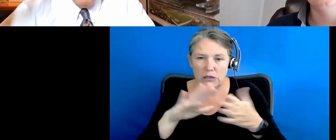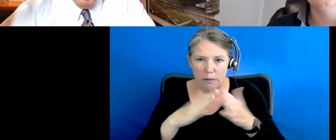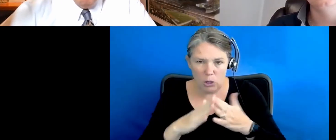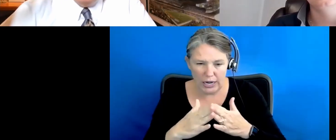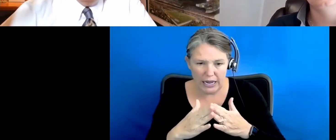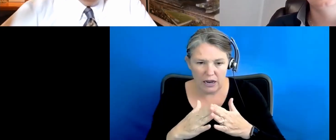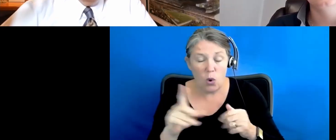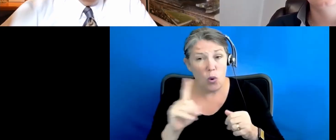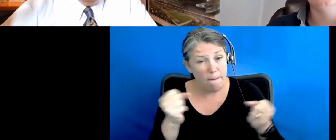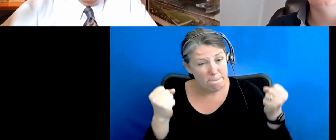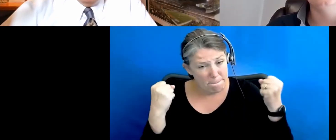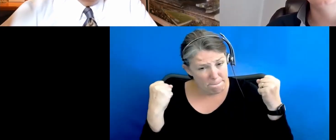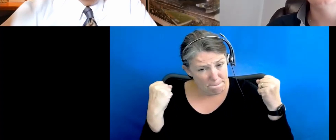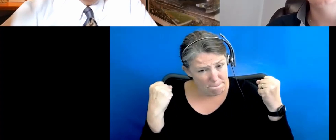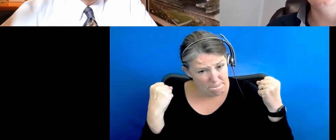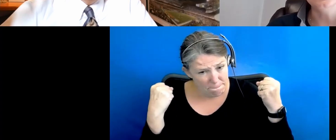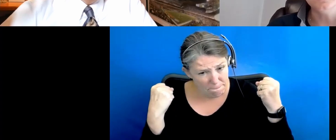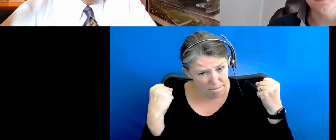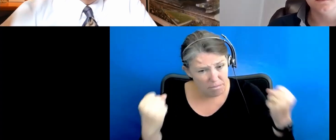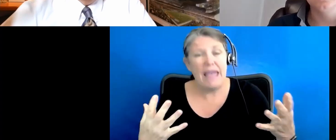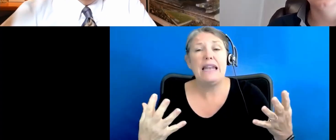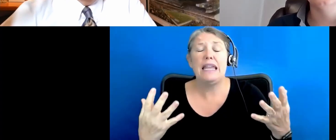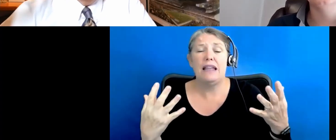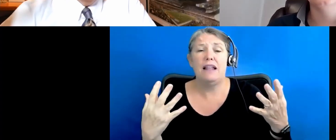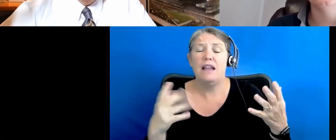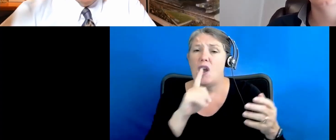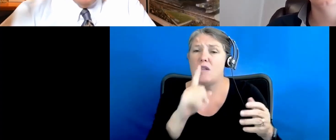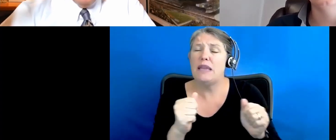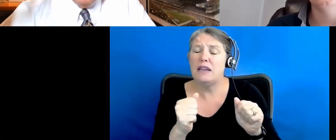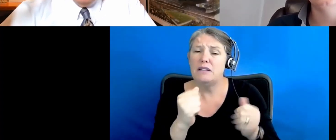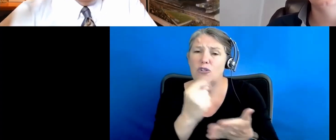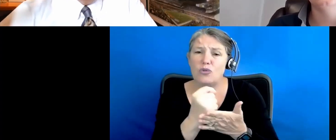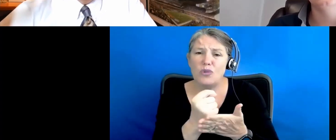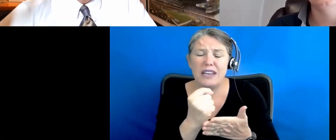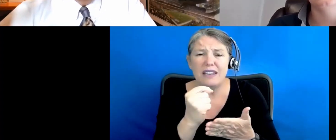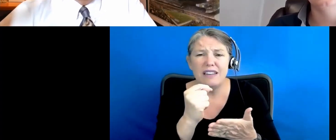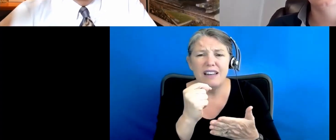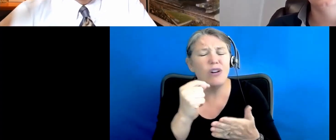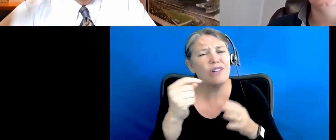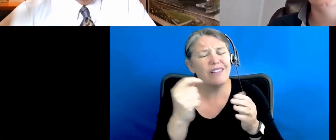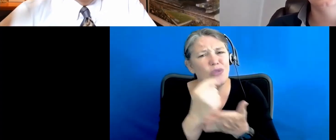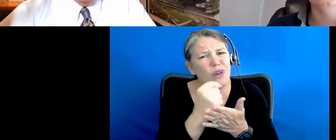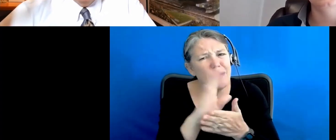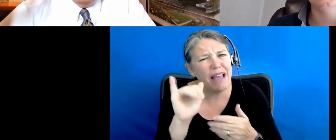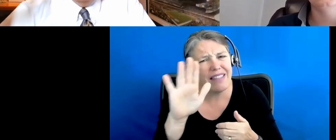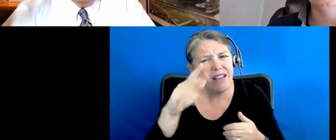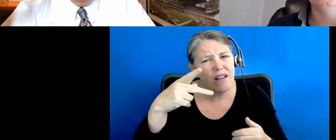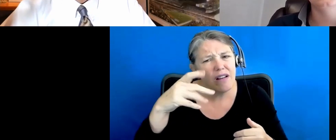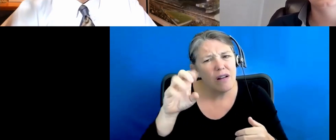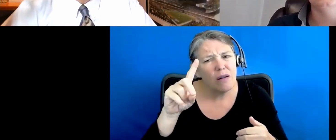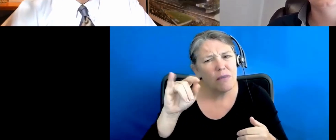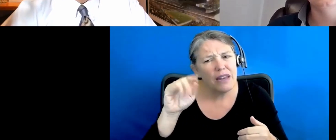where many are continuing to be treated by their pediatricians, even though they're adults, because they can't